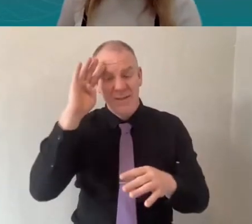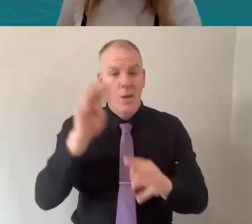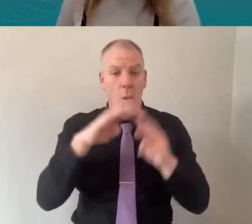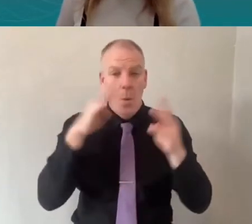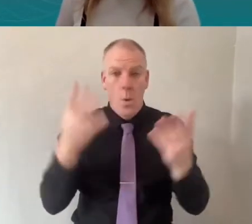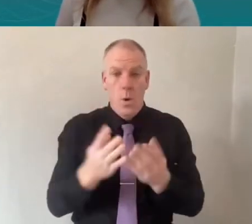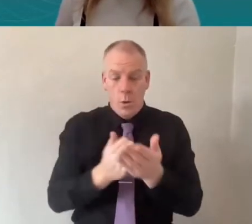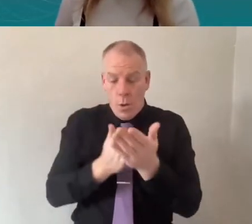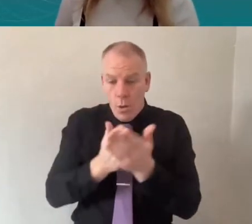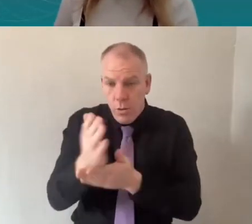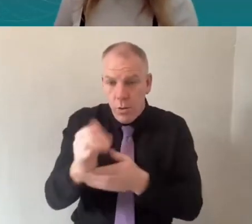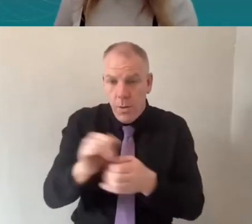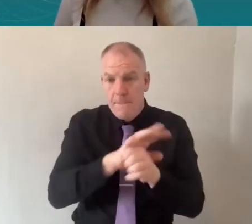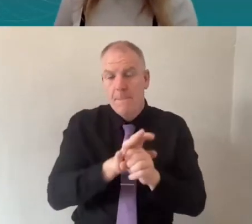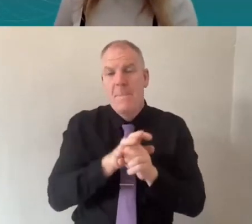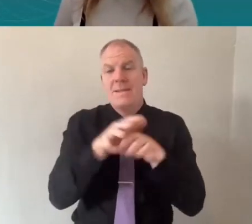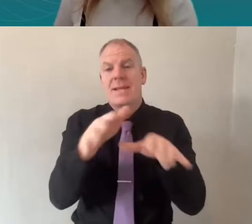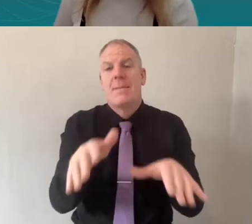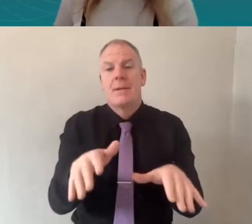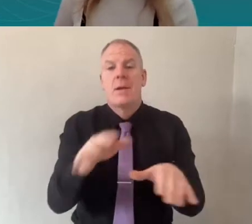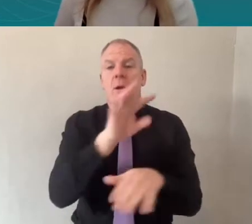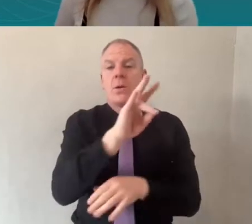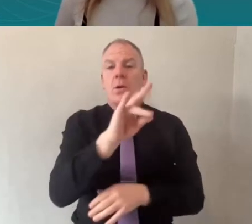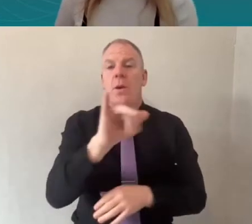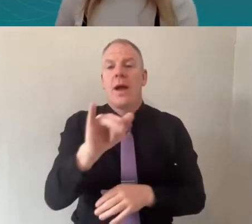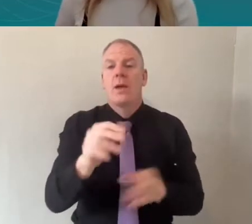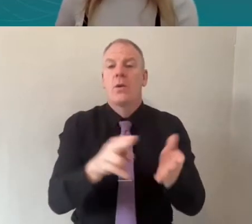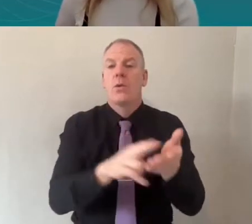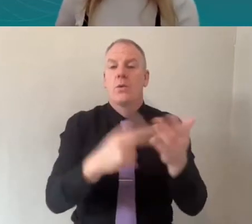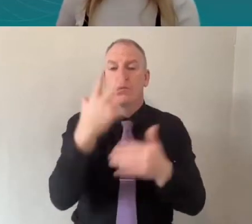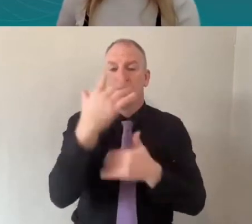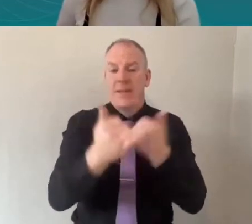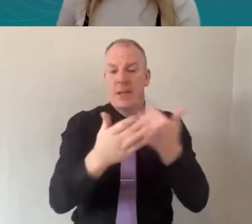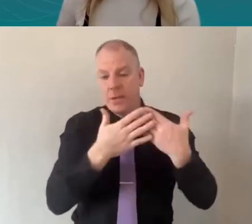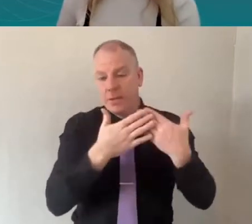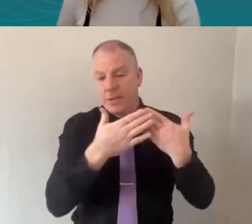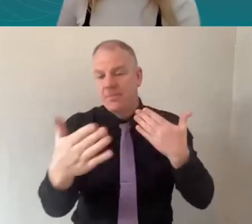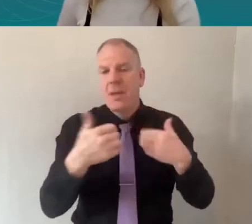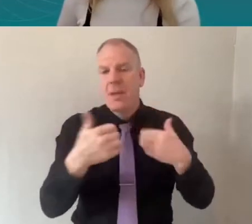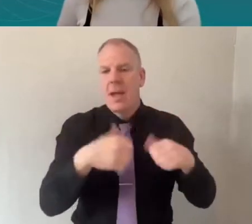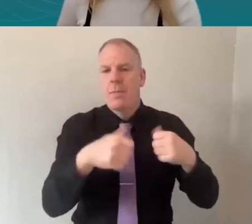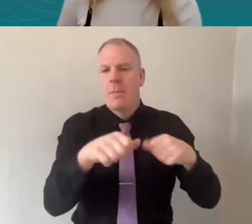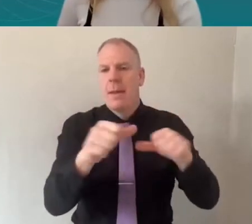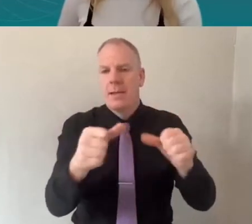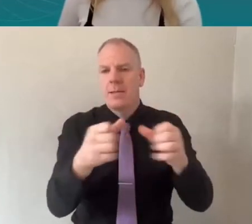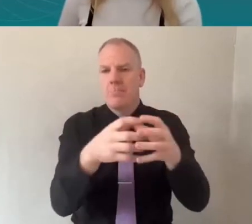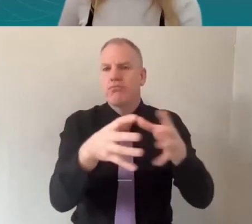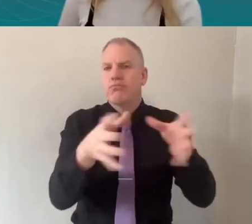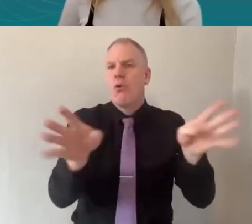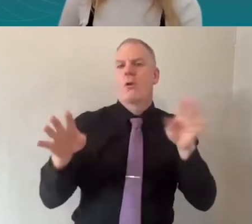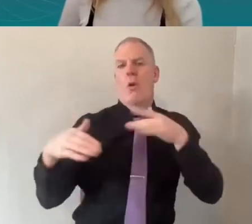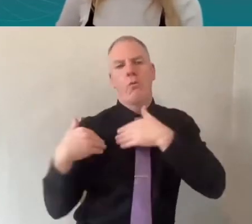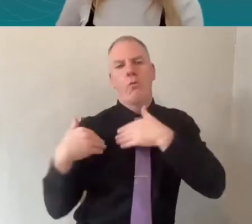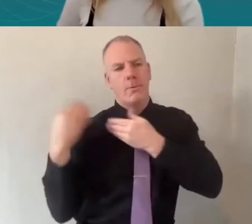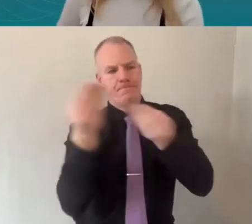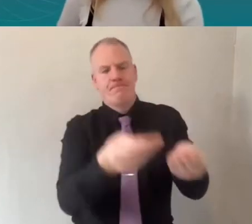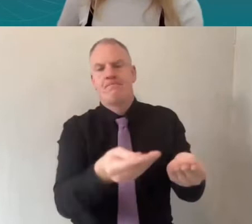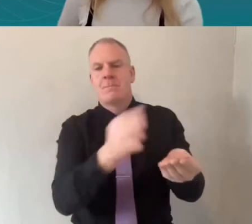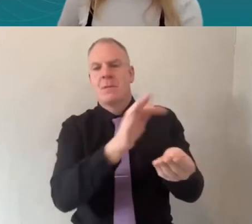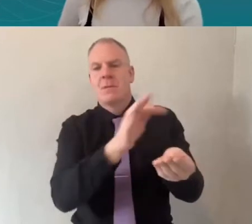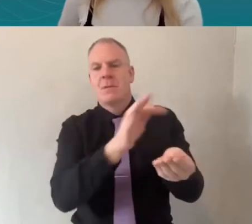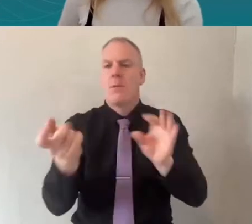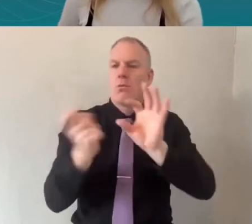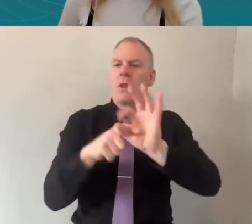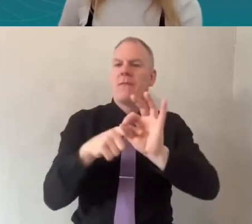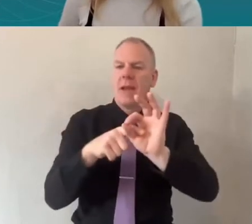COVID pandemic, QQI will use the three-year period to implement the expanded role afforded to it by the